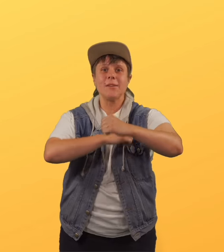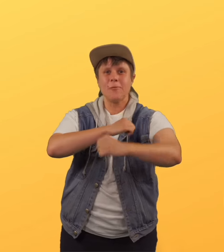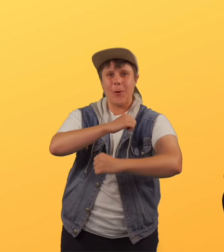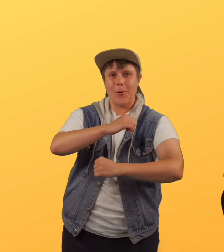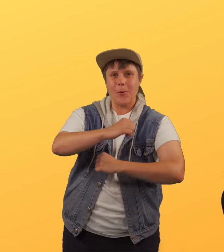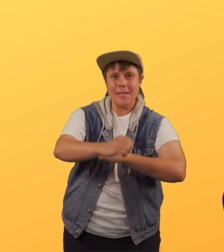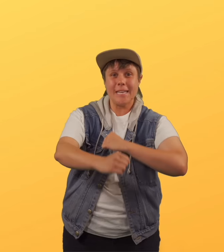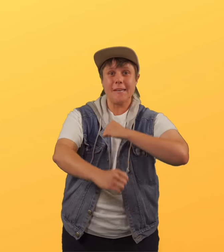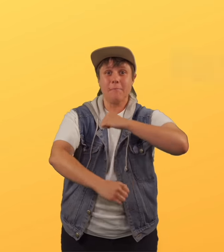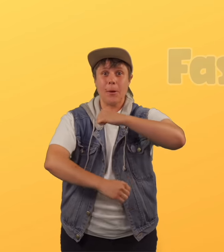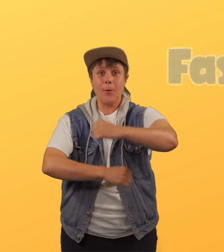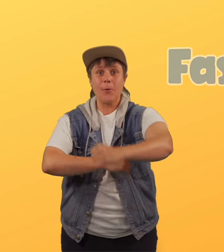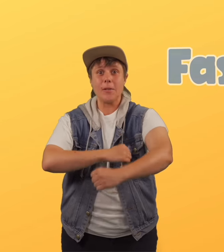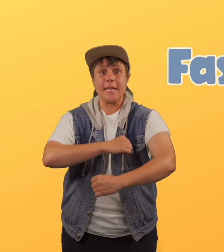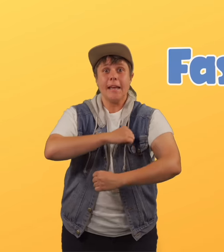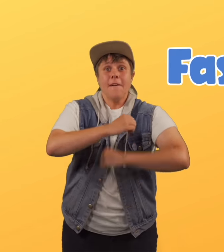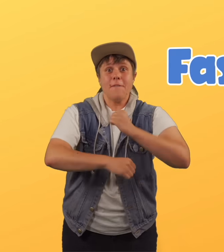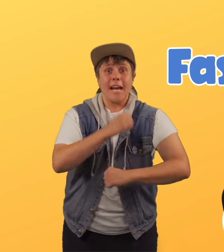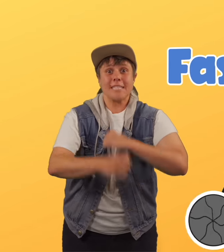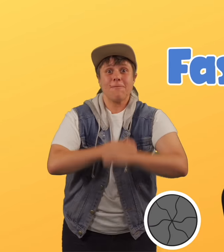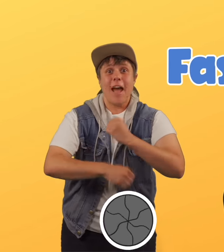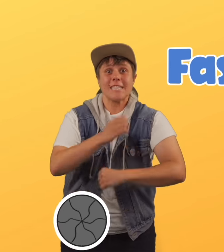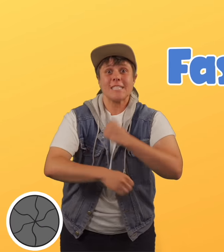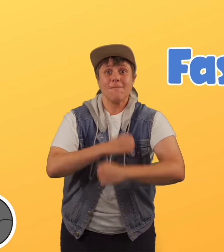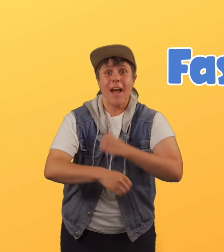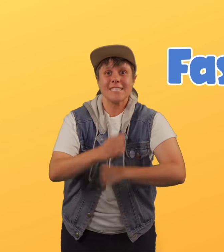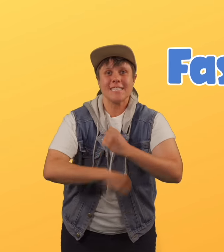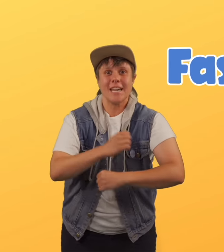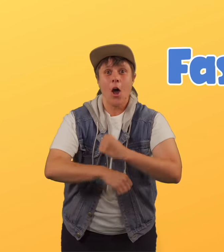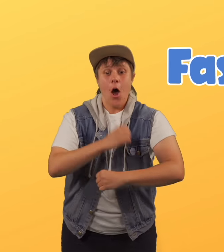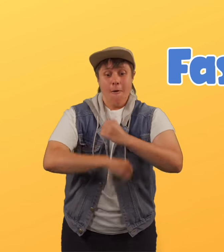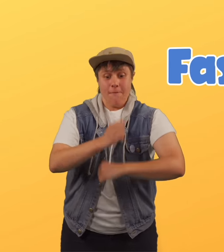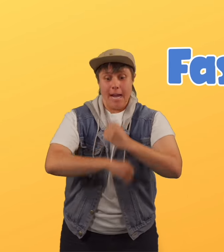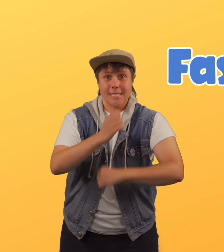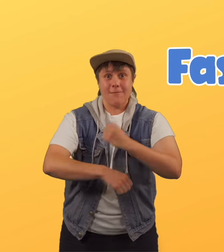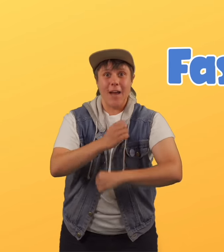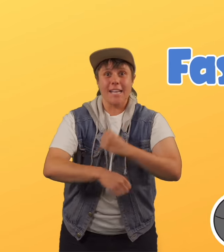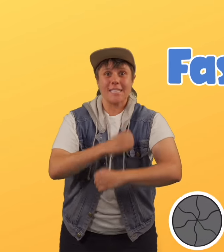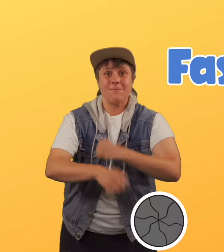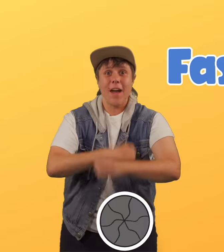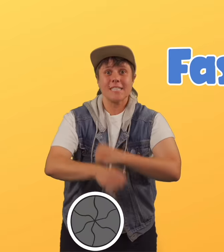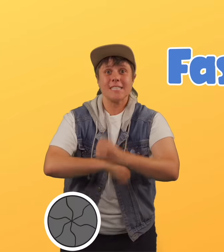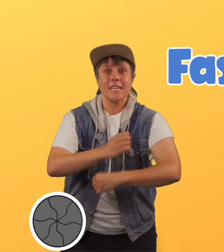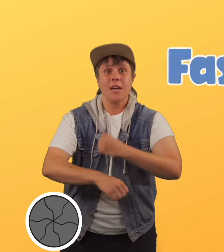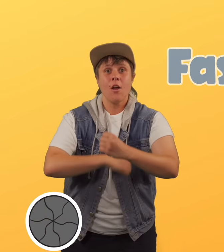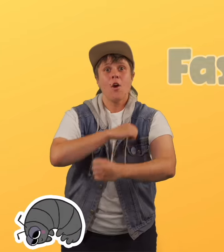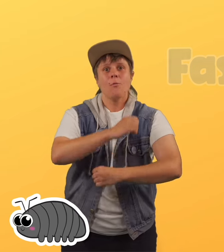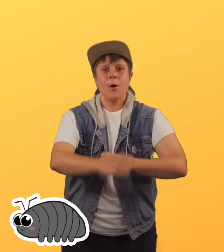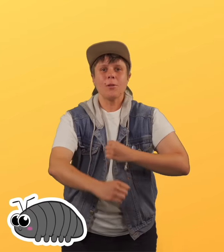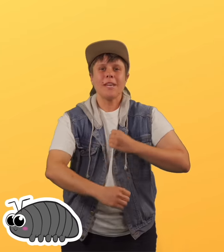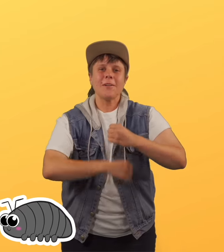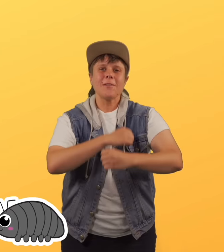Roly-poly, roly-poly, fast, fast, fast, fast, fast, fast.